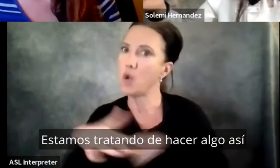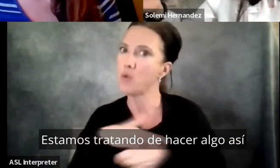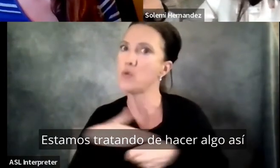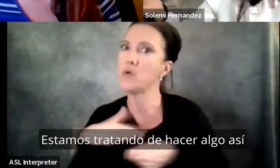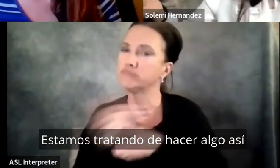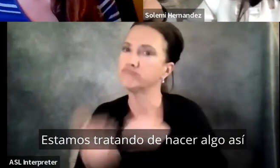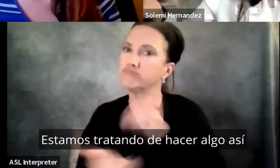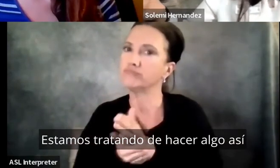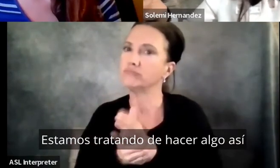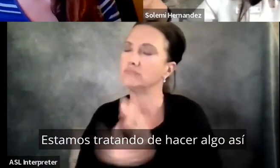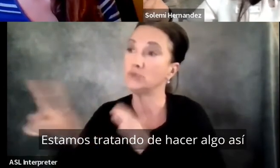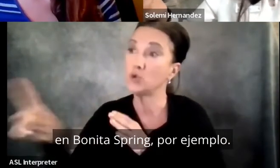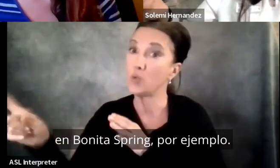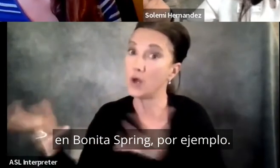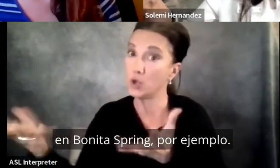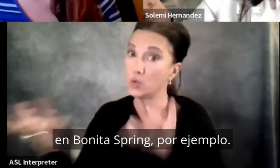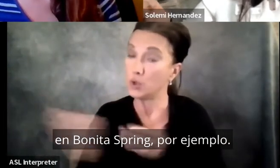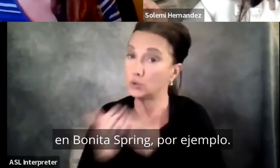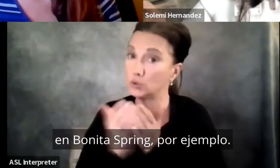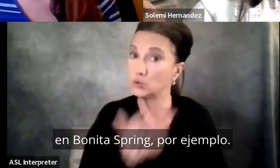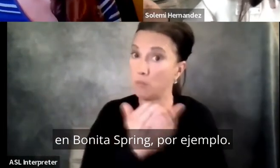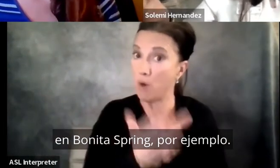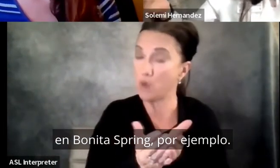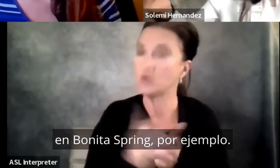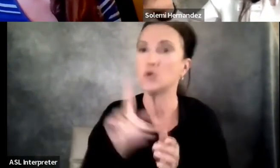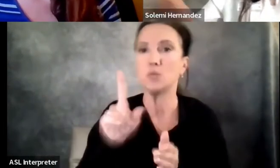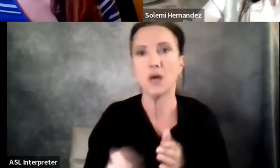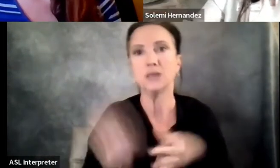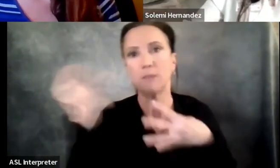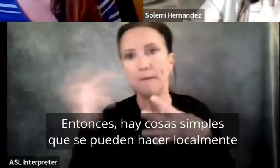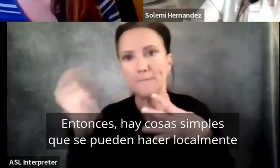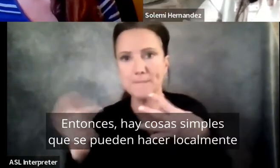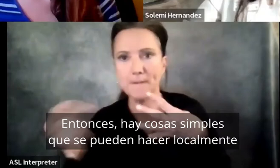Like we're trying to do something like that in Bonita Springs, for example.